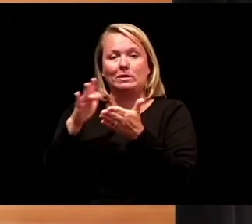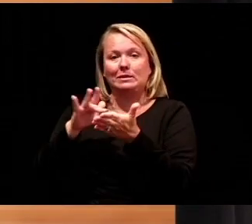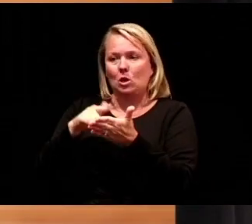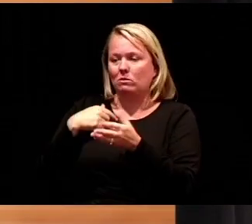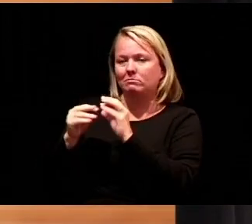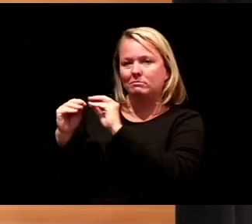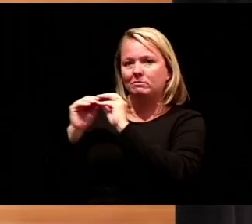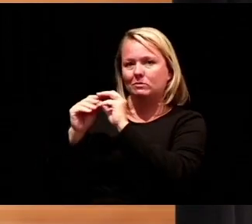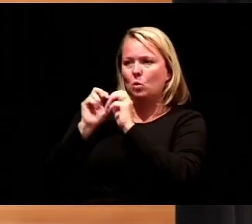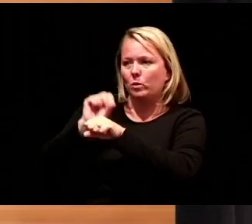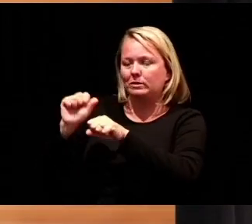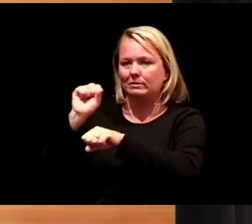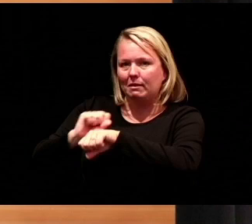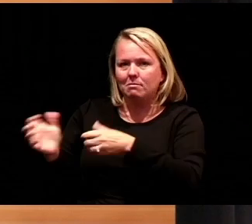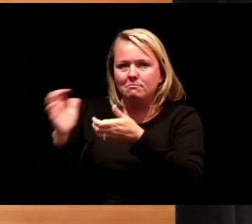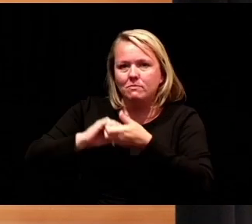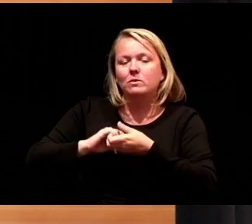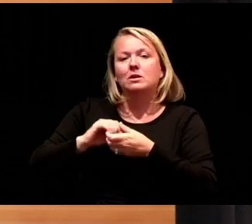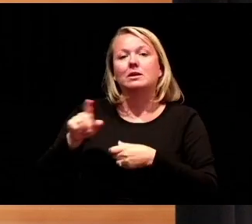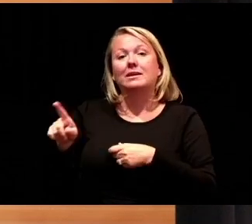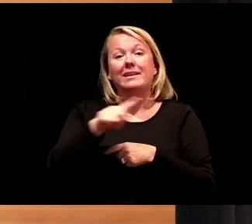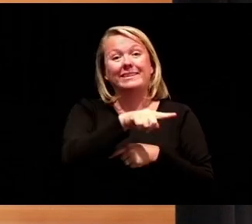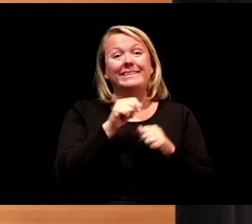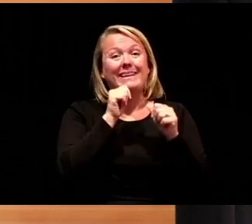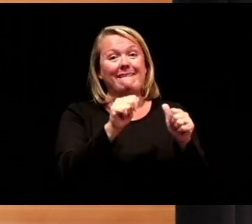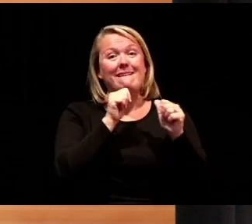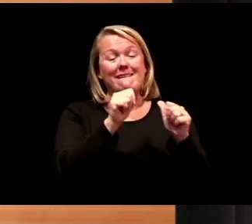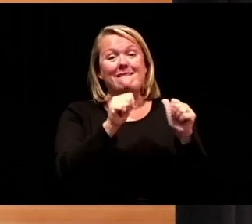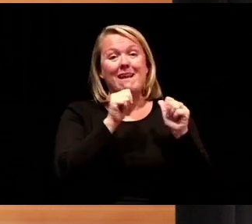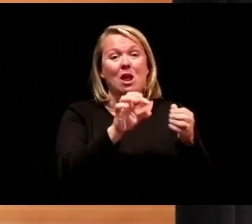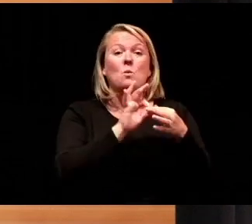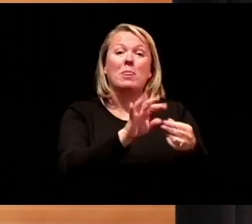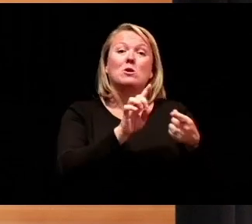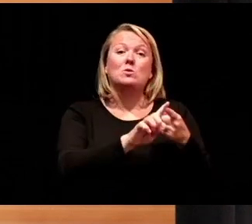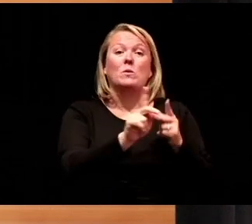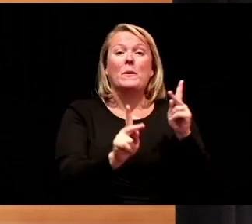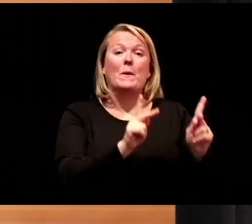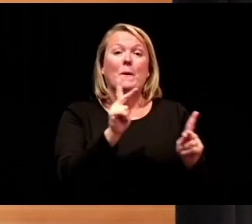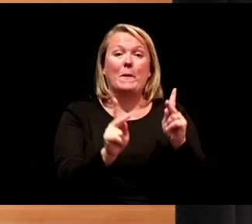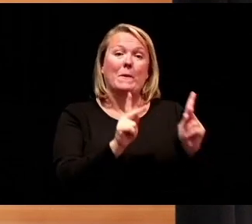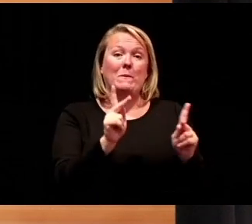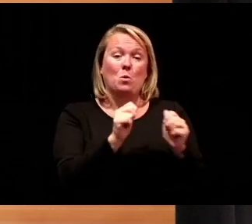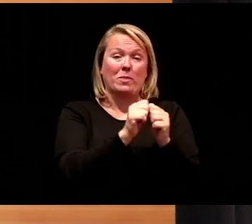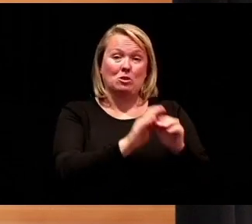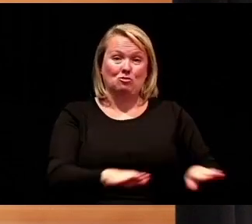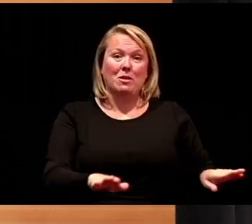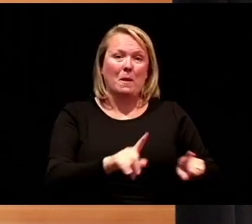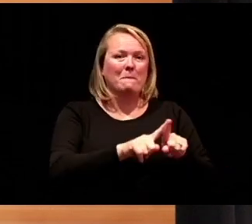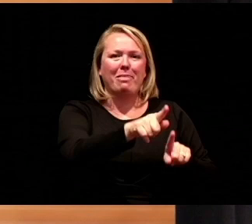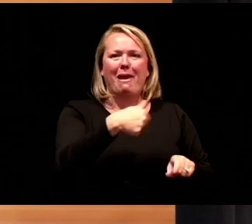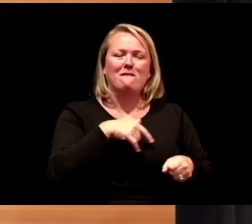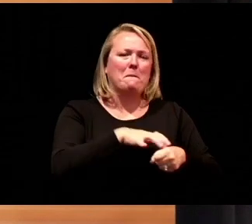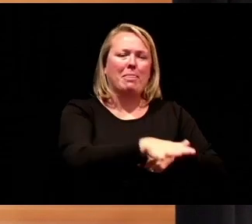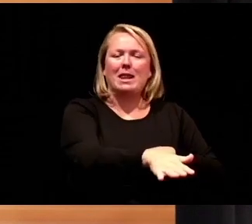safe and secure way. The housing provider enforced the policy without regard to local health and property maintenance codes that state the square